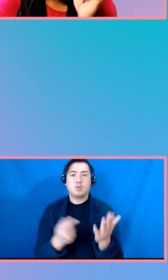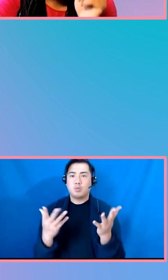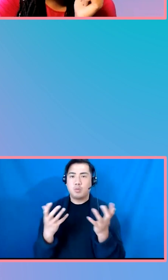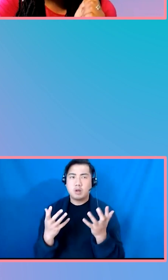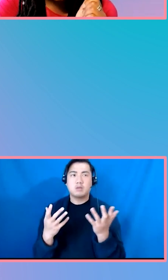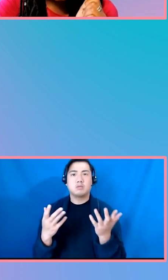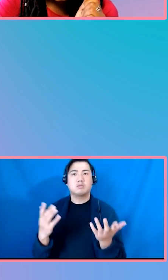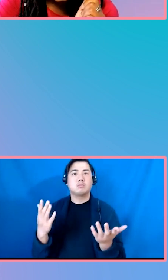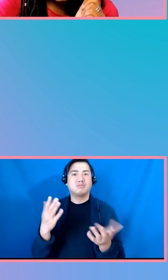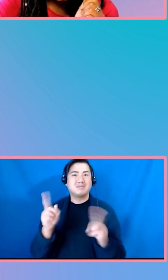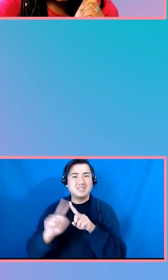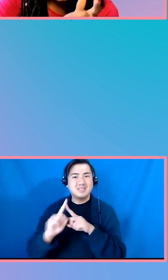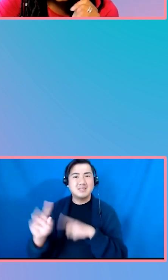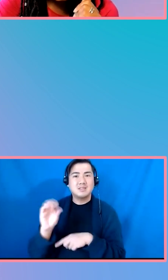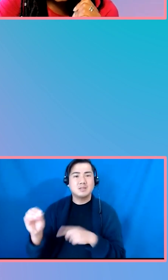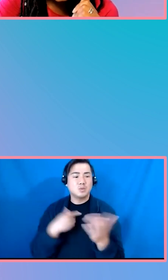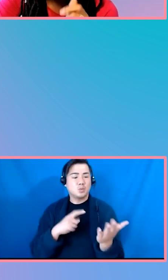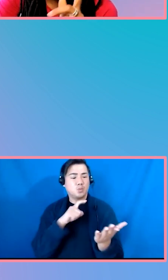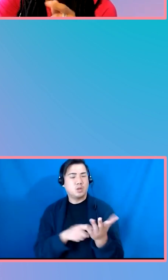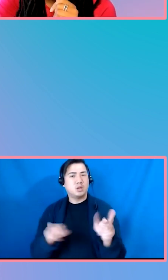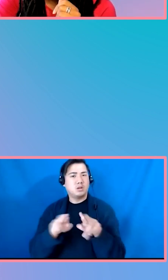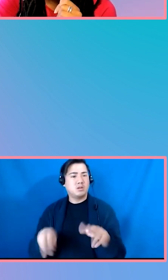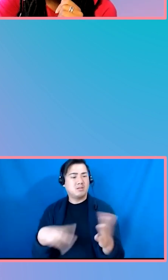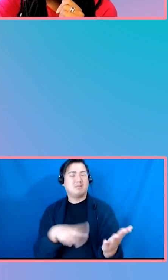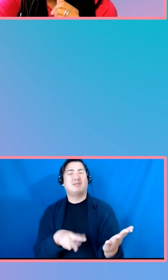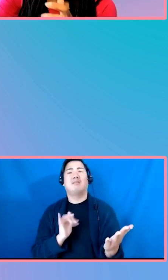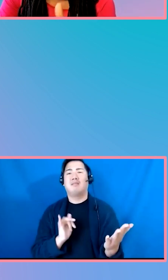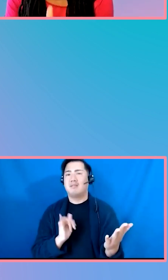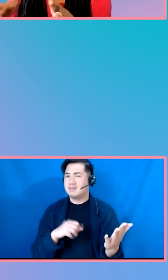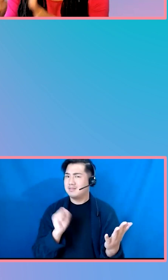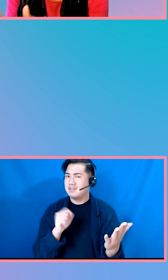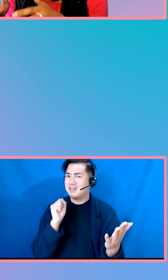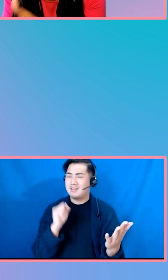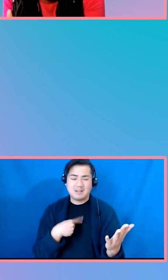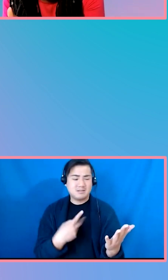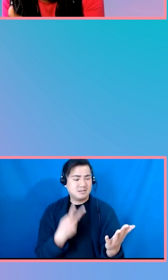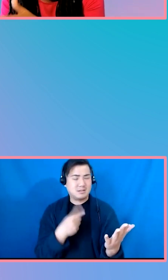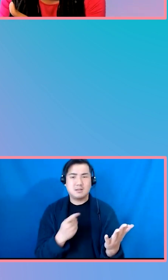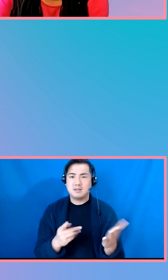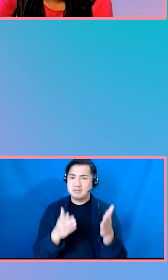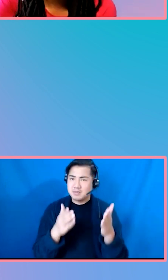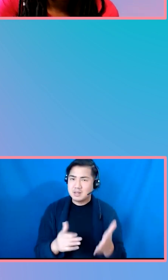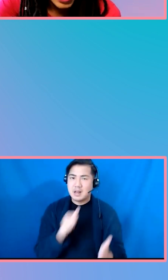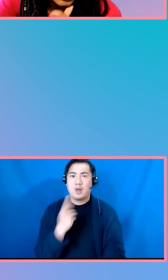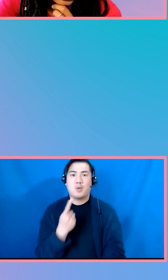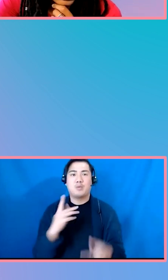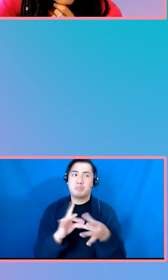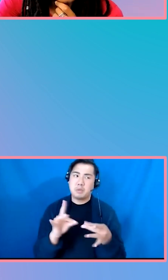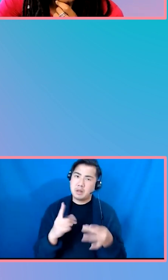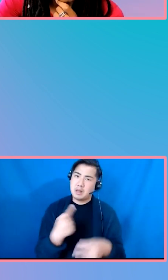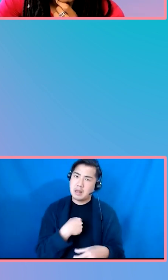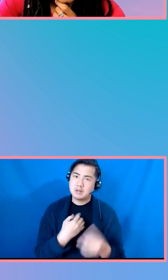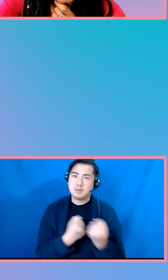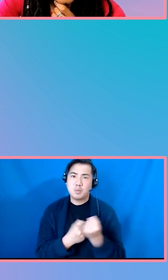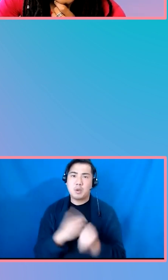are going, yes, not only are they talking the talk, but I see that they are doing the business of living their values.